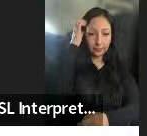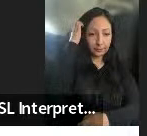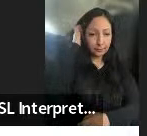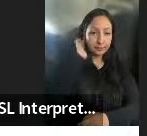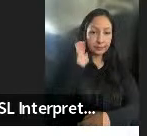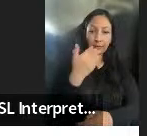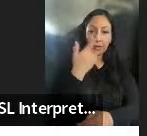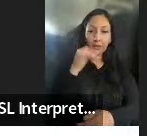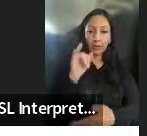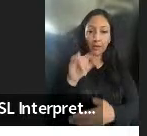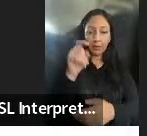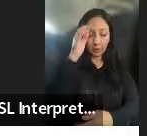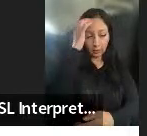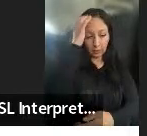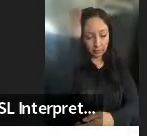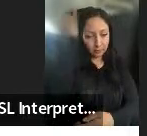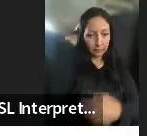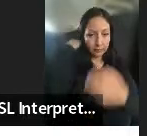you for the question.